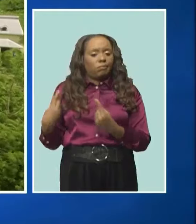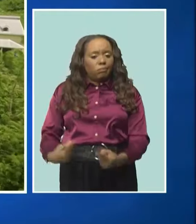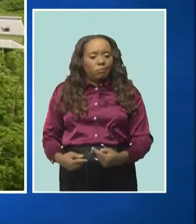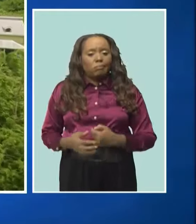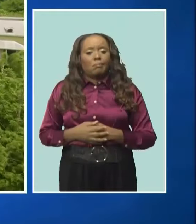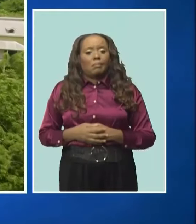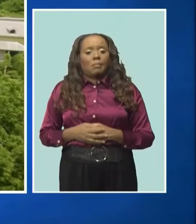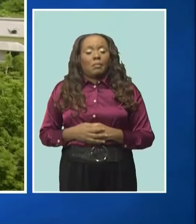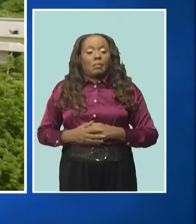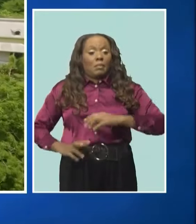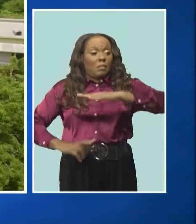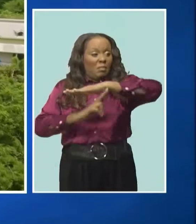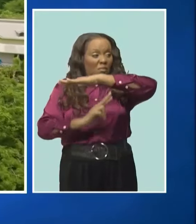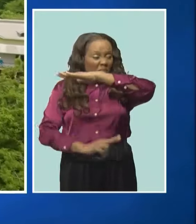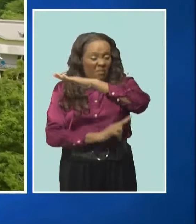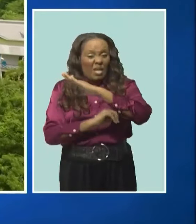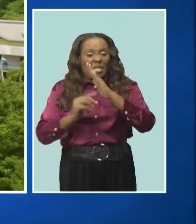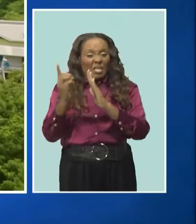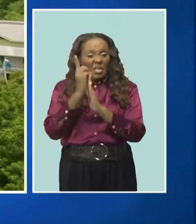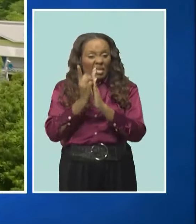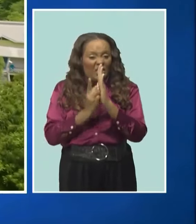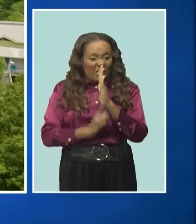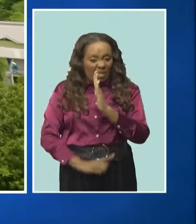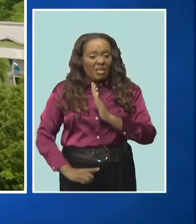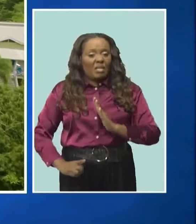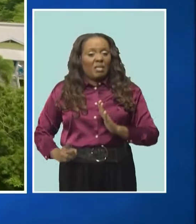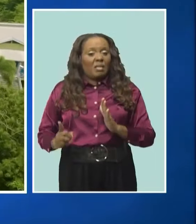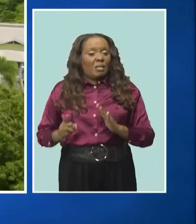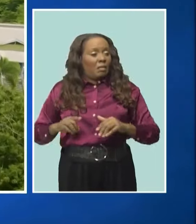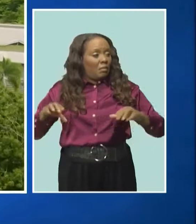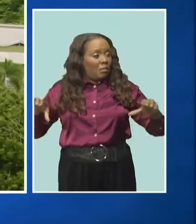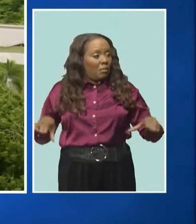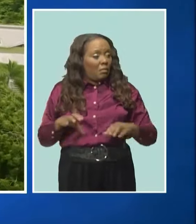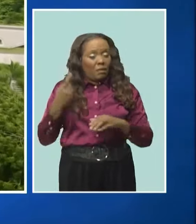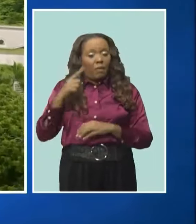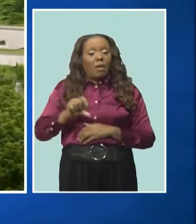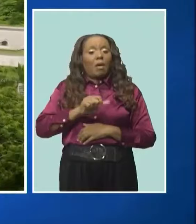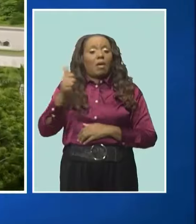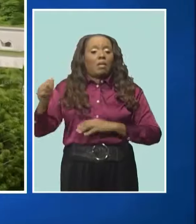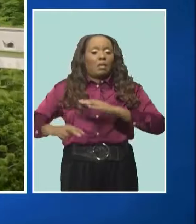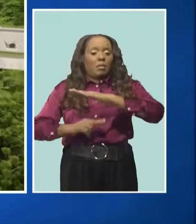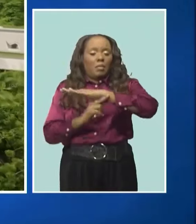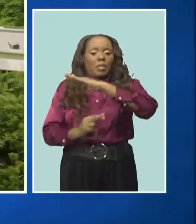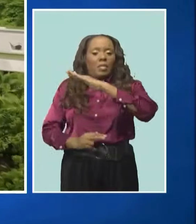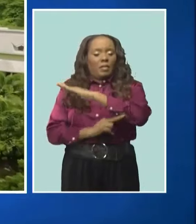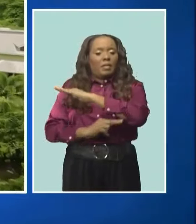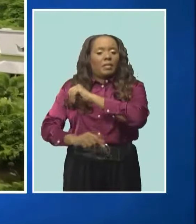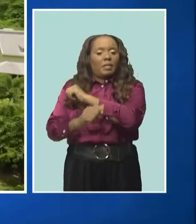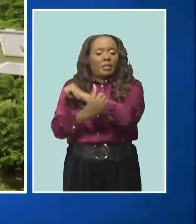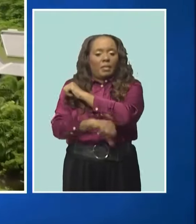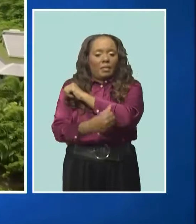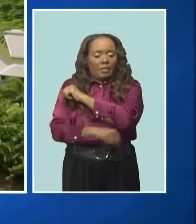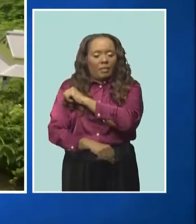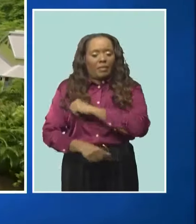stage. She's also disclosed bridge designs are being executed for other bridges across the Scotland